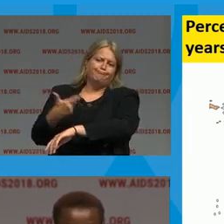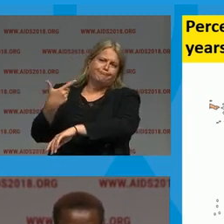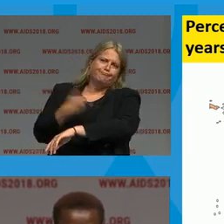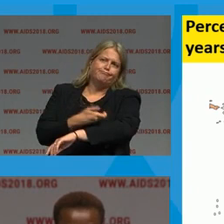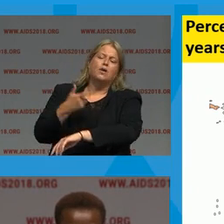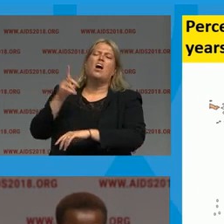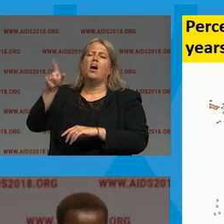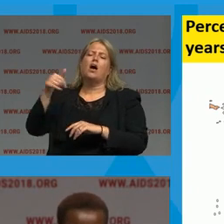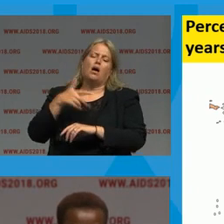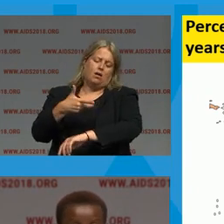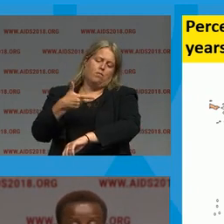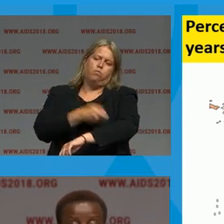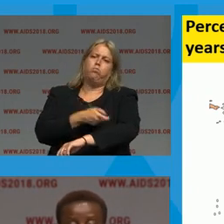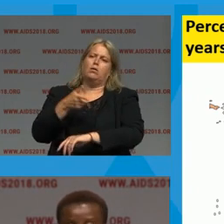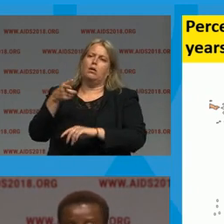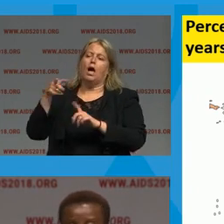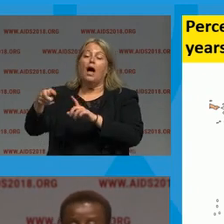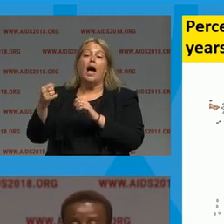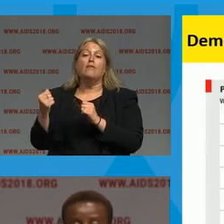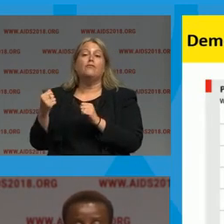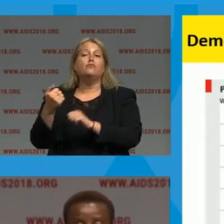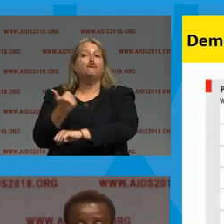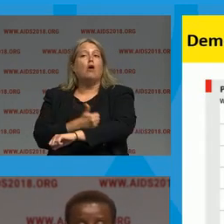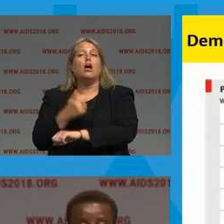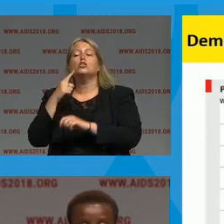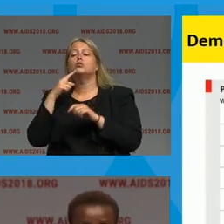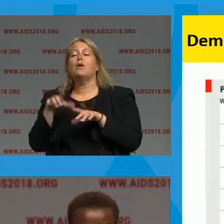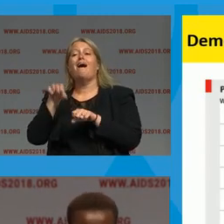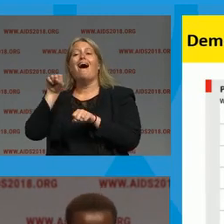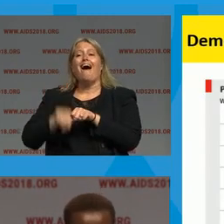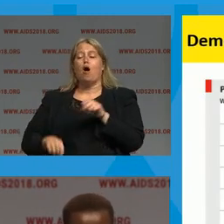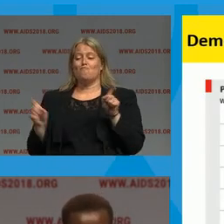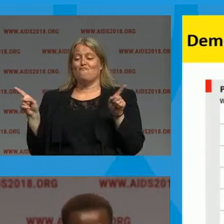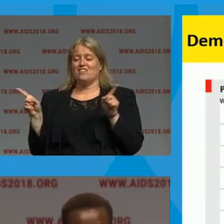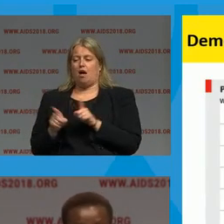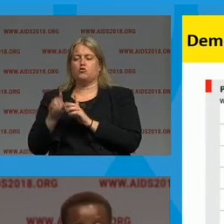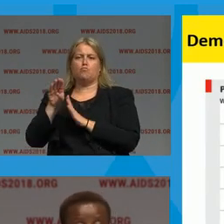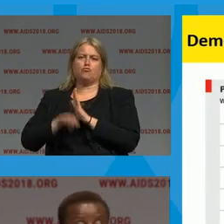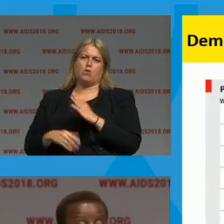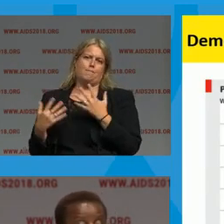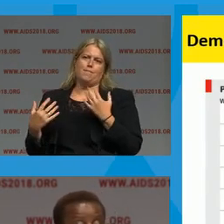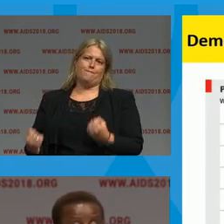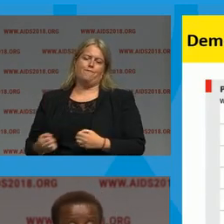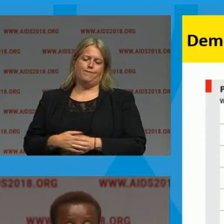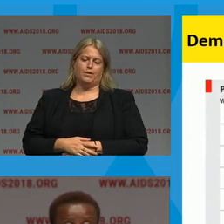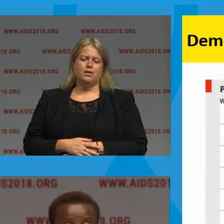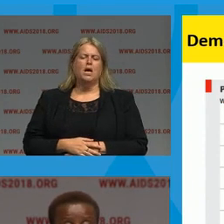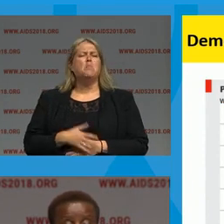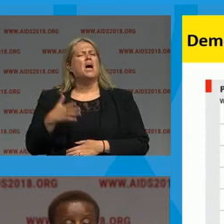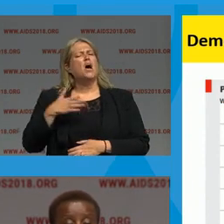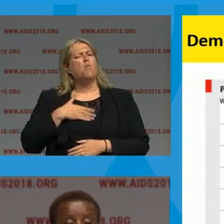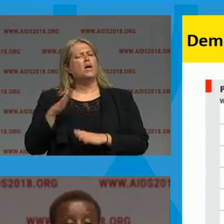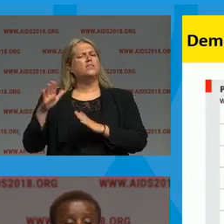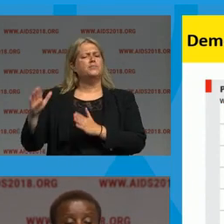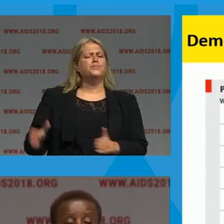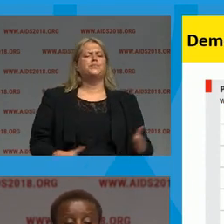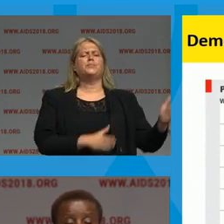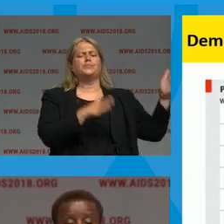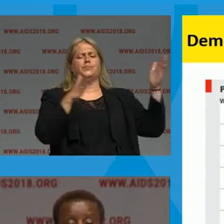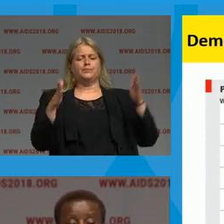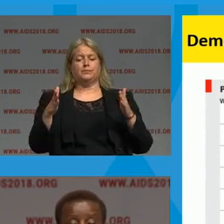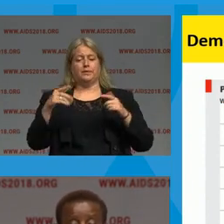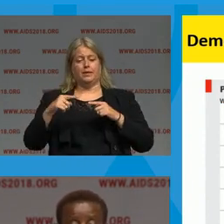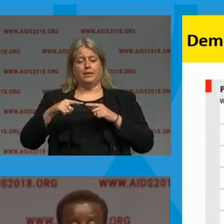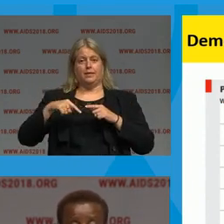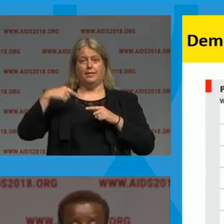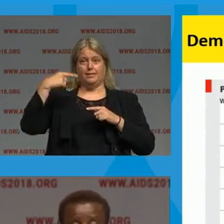injecting drug use do not have harm reduction programs. But I want to move on and talk about the next place where we